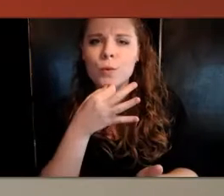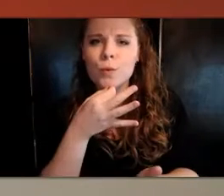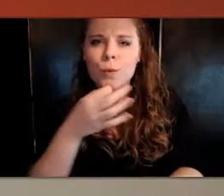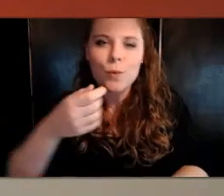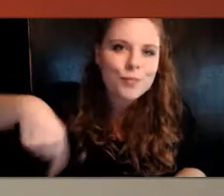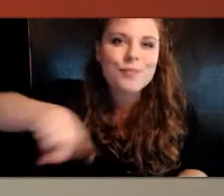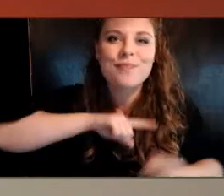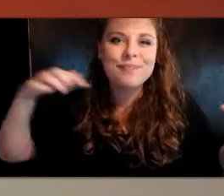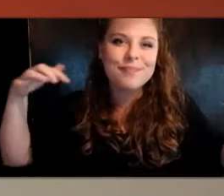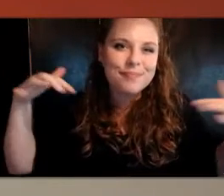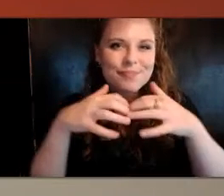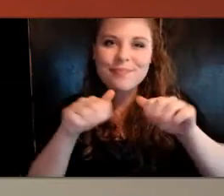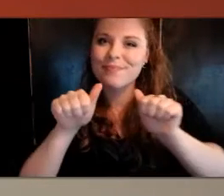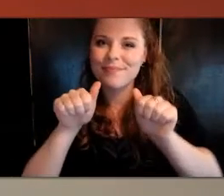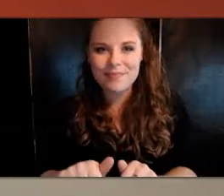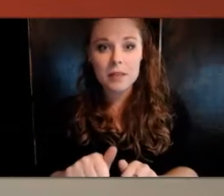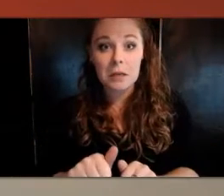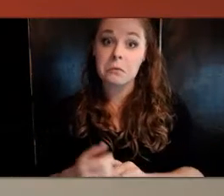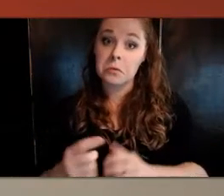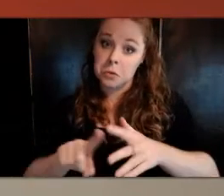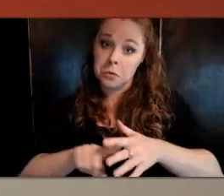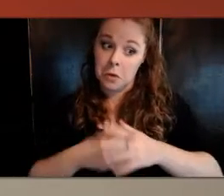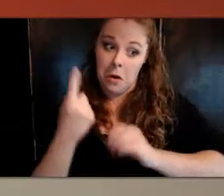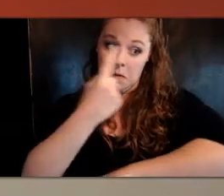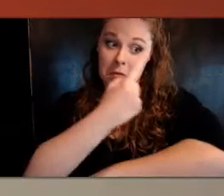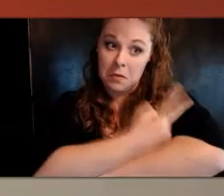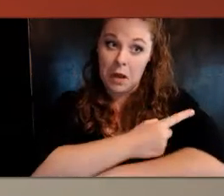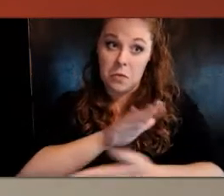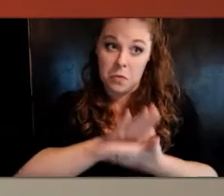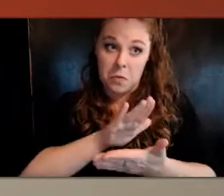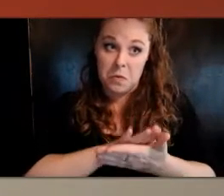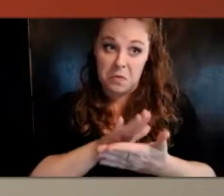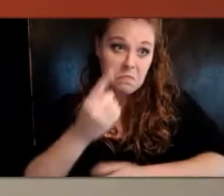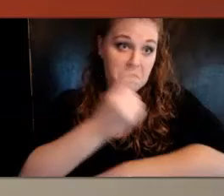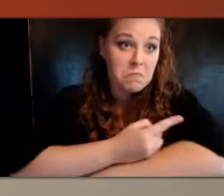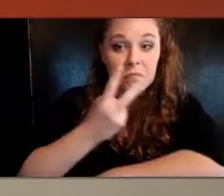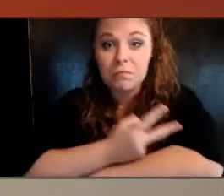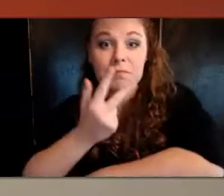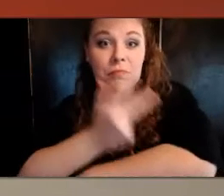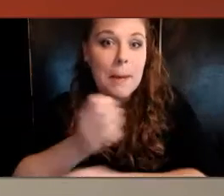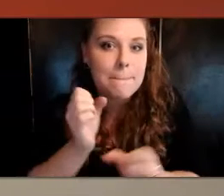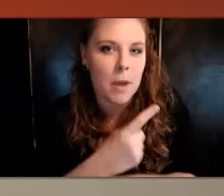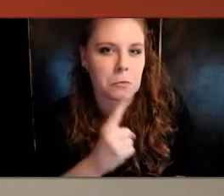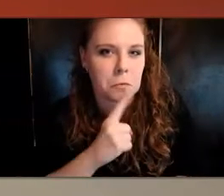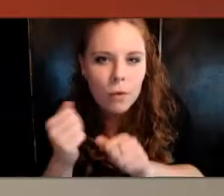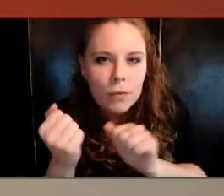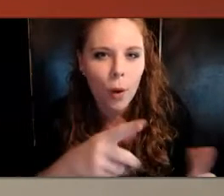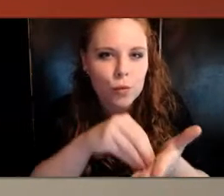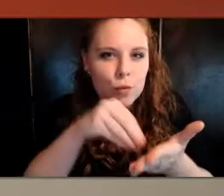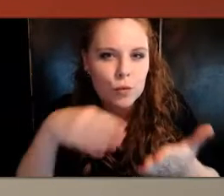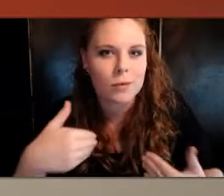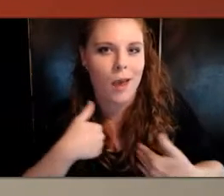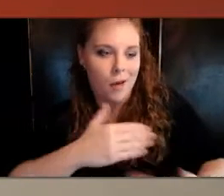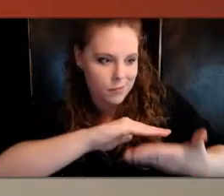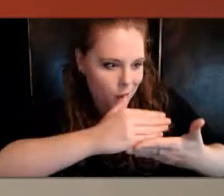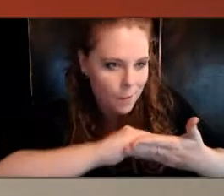together. On these first few days of the school year, we're working hard to make sure all of our students have laptops and wireless capability. If